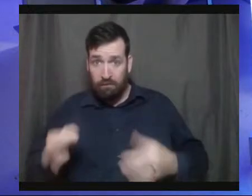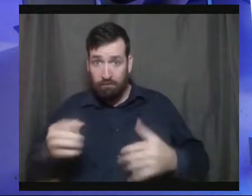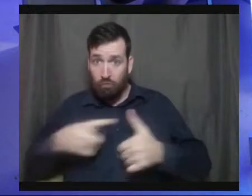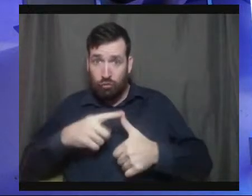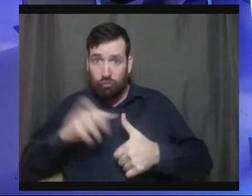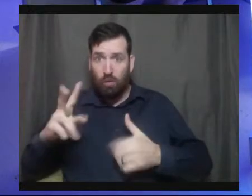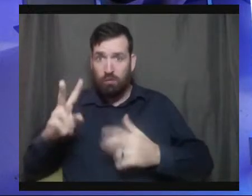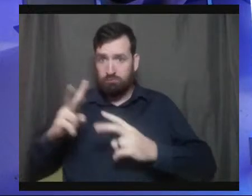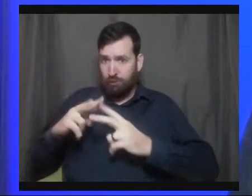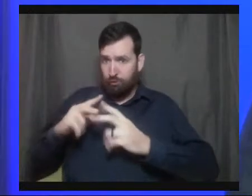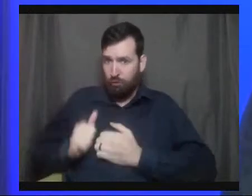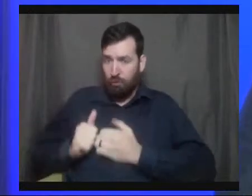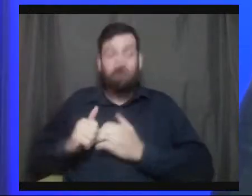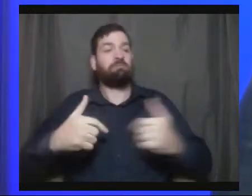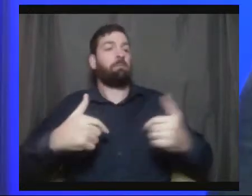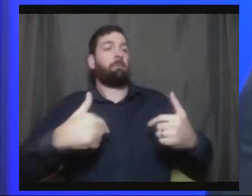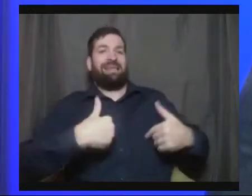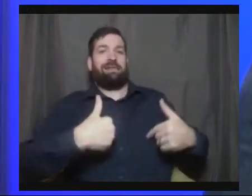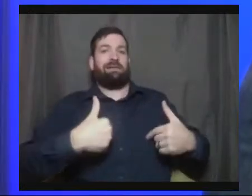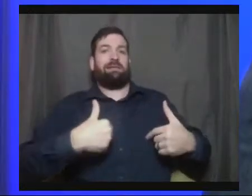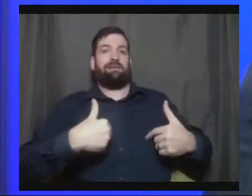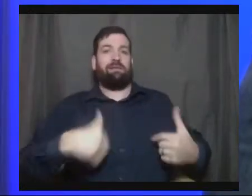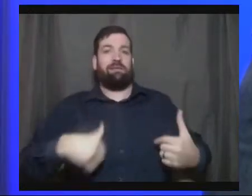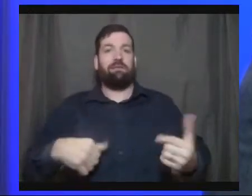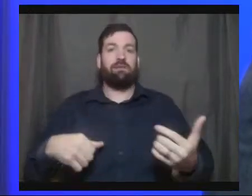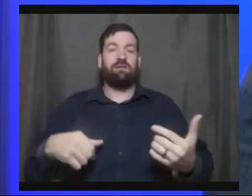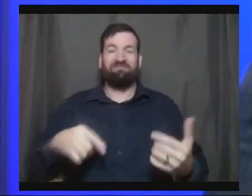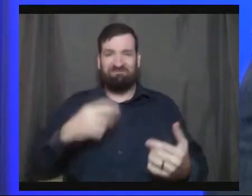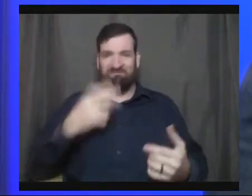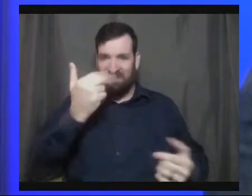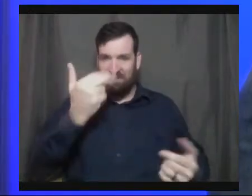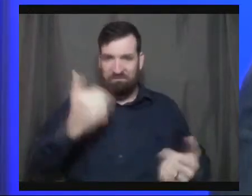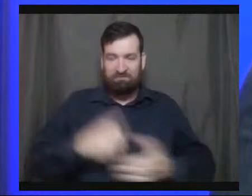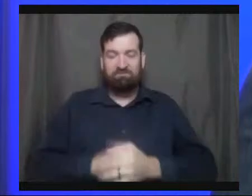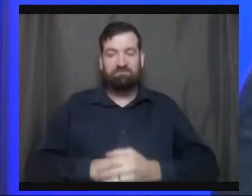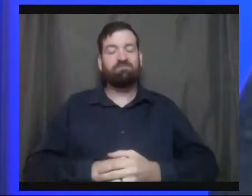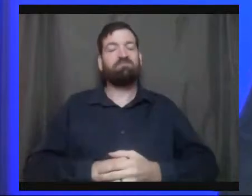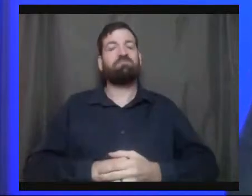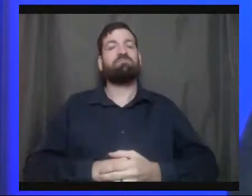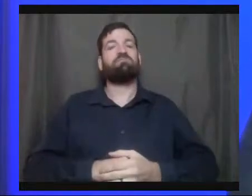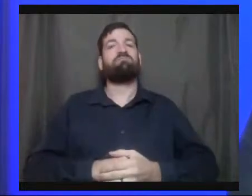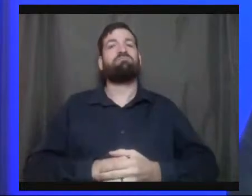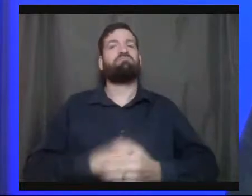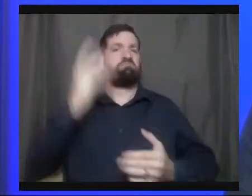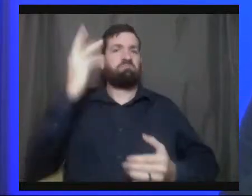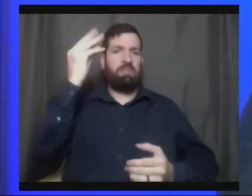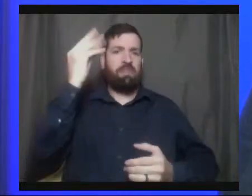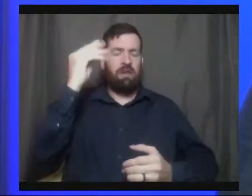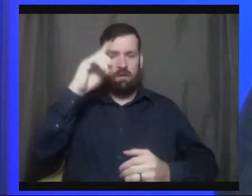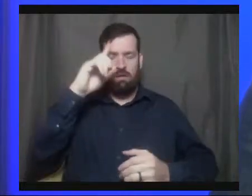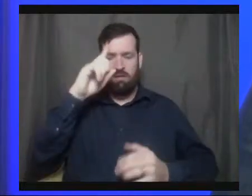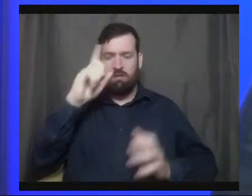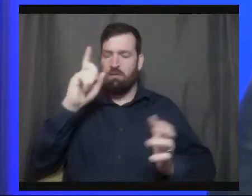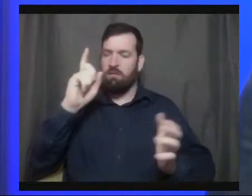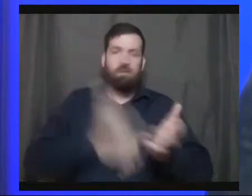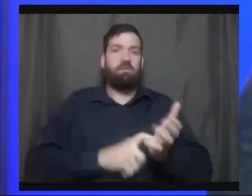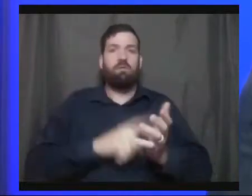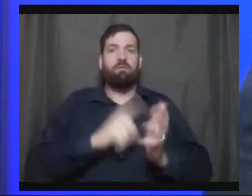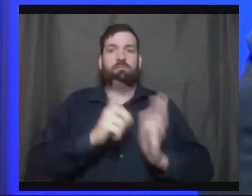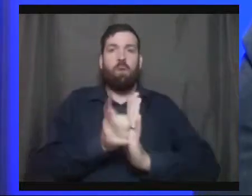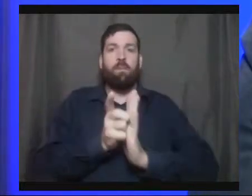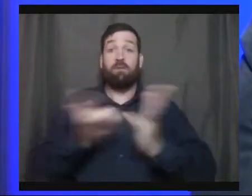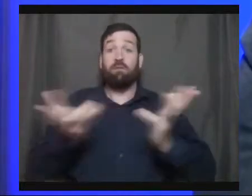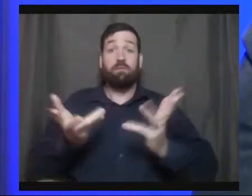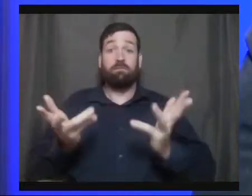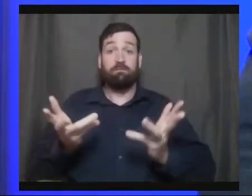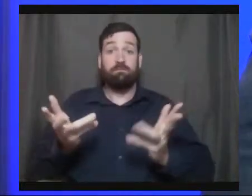actually me. It's funny because I think about a light bulb moment, and the light bulb moment for me was a group